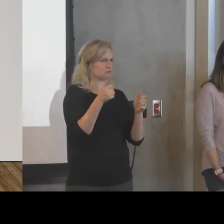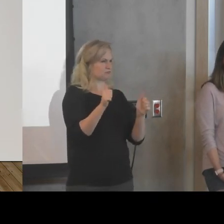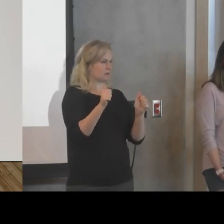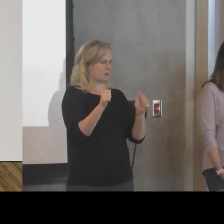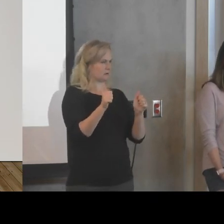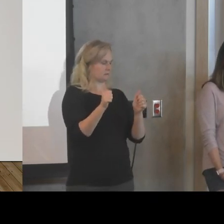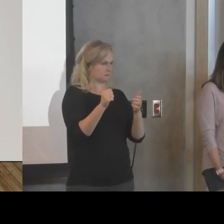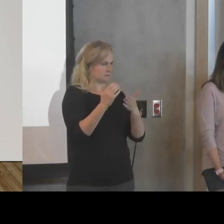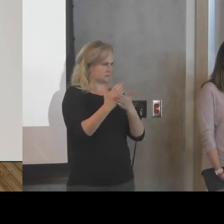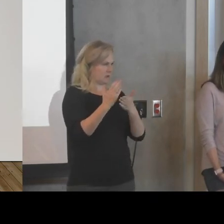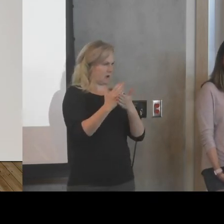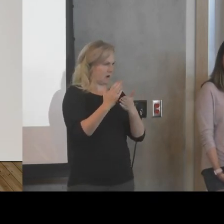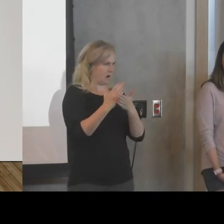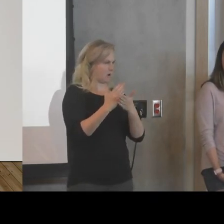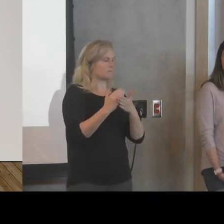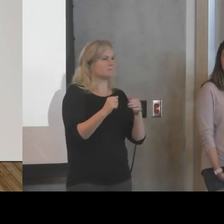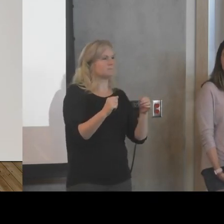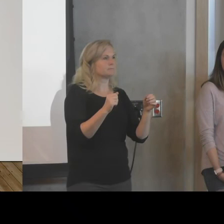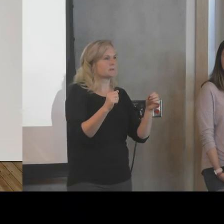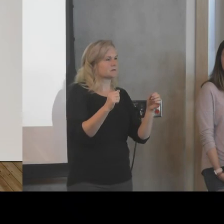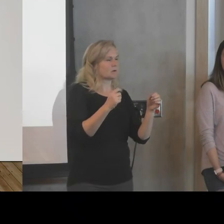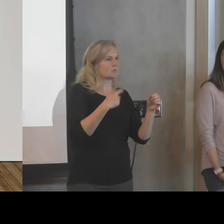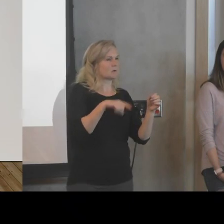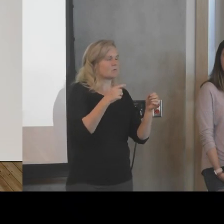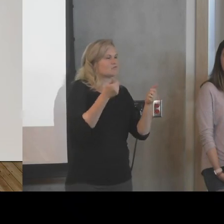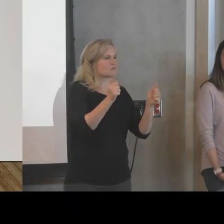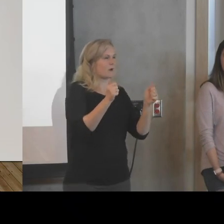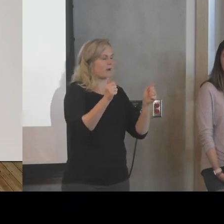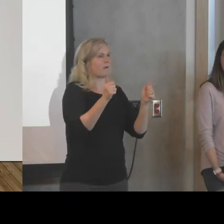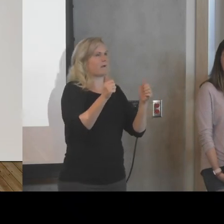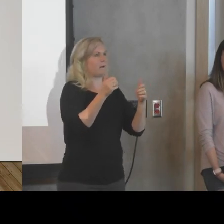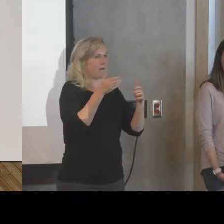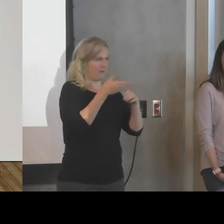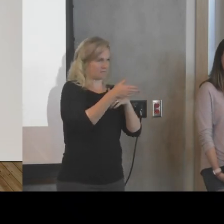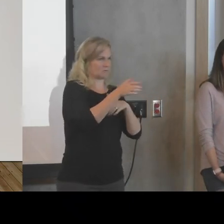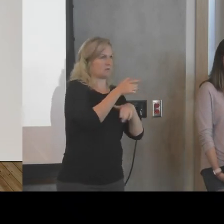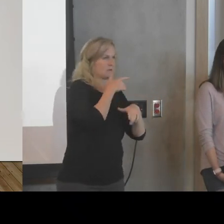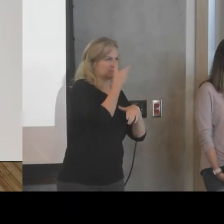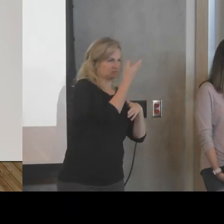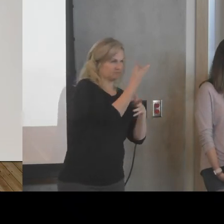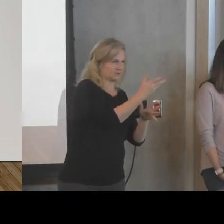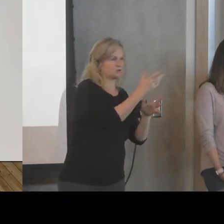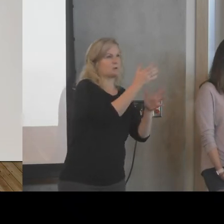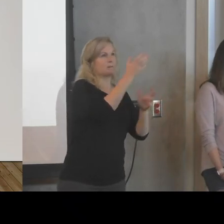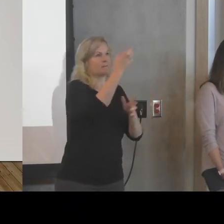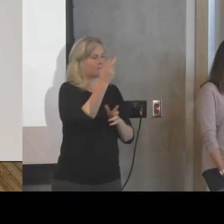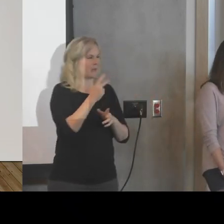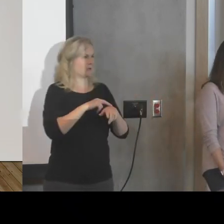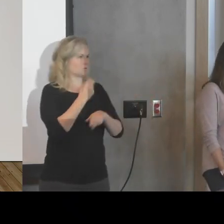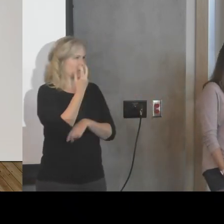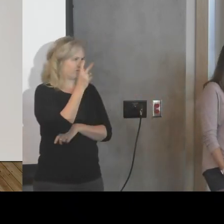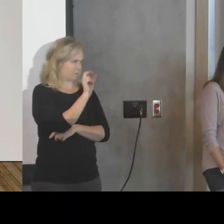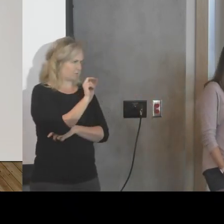stick as close to that, and then be back for 12:30. Okay, so I'll hand it over to Pam.